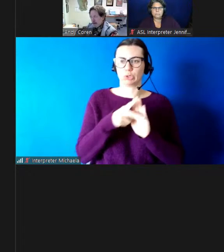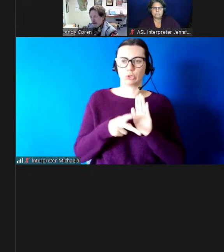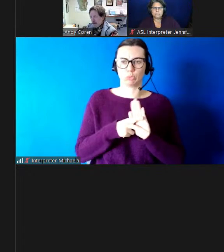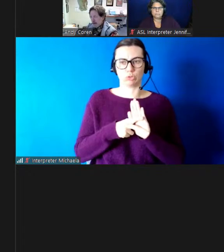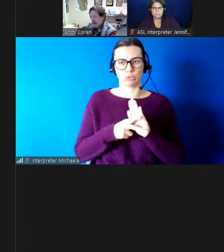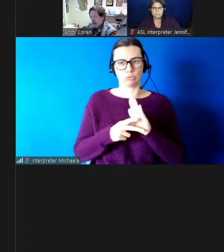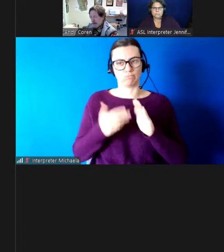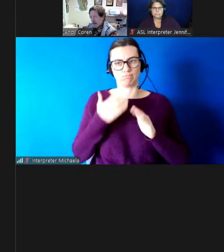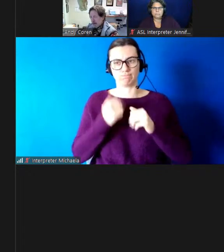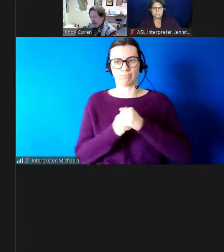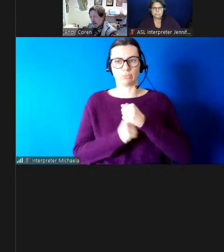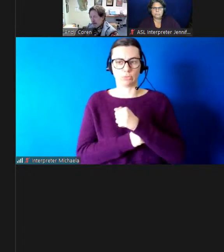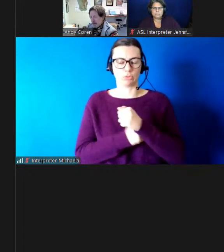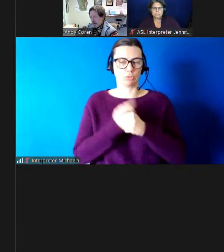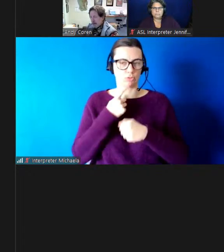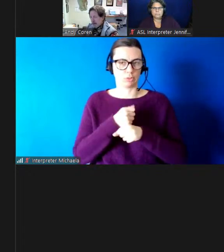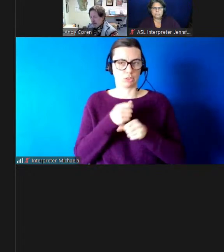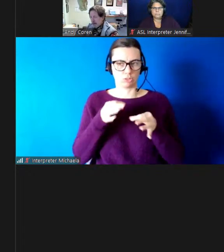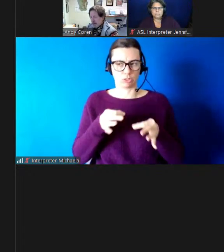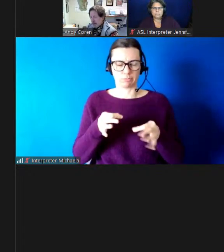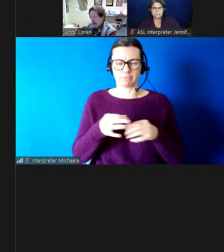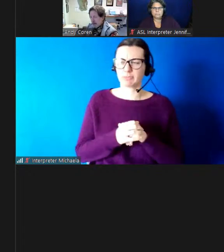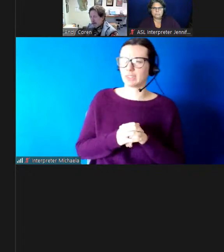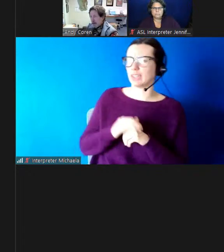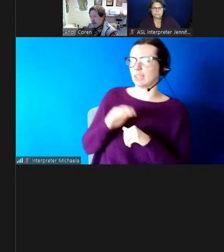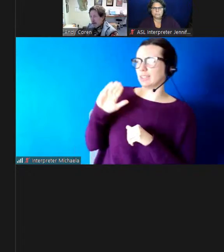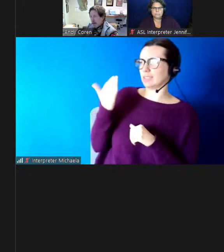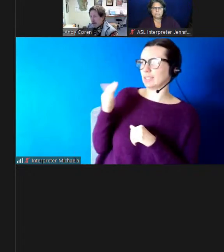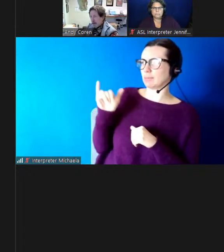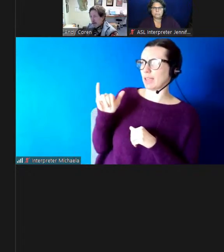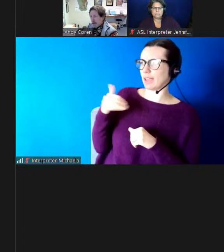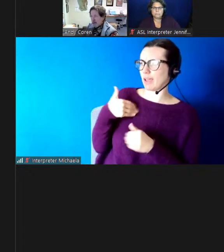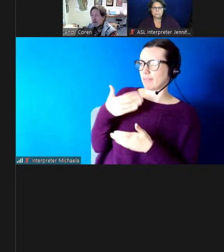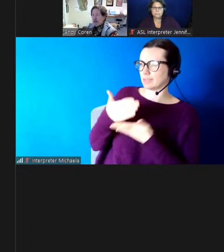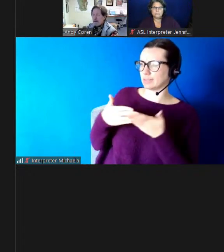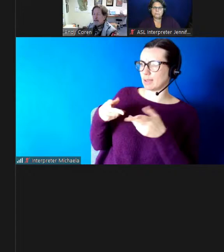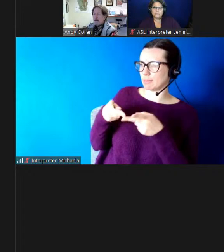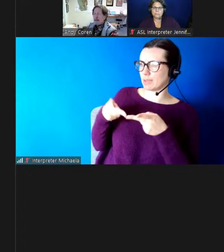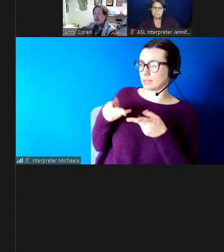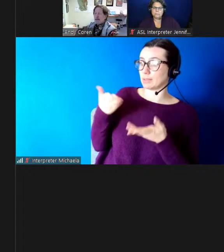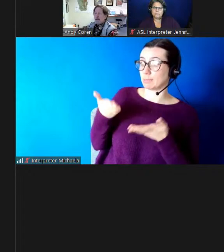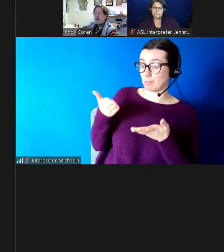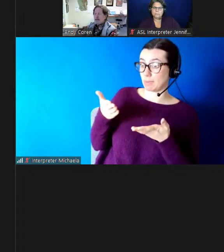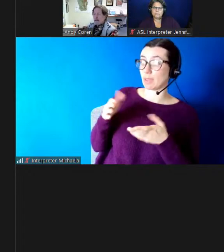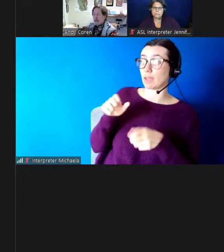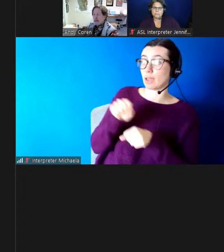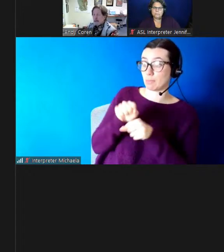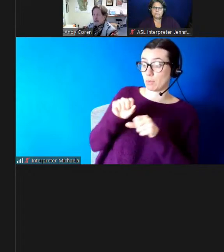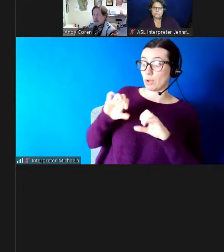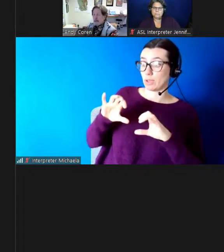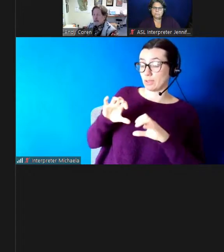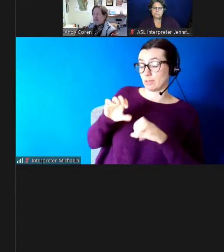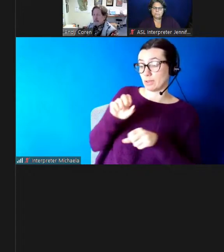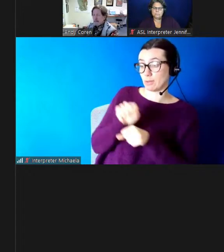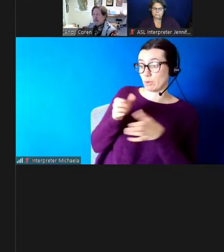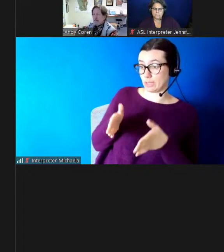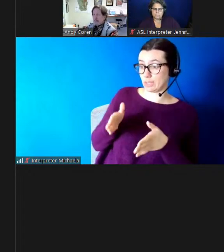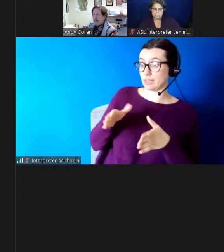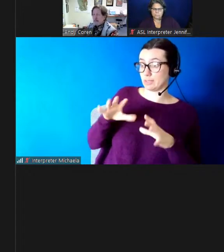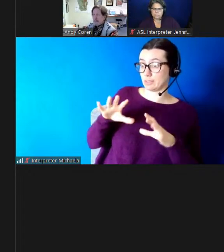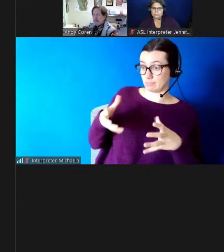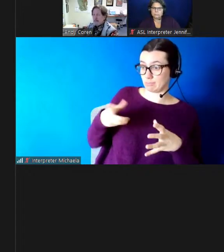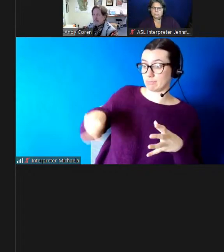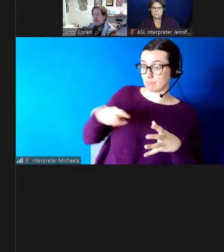It just sounds like there are some workplaces where even if the employees are fully vaccinated, they also have to test. And I understand that that's being